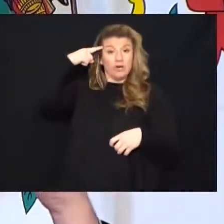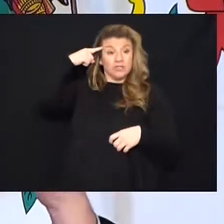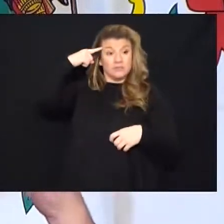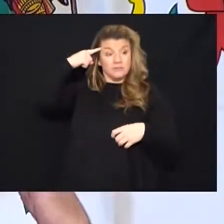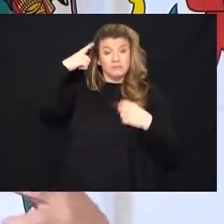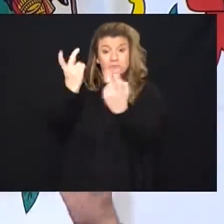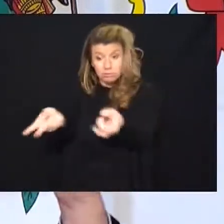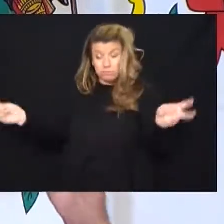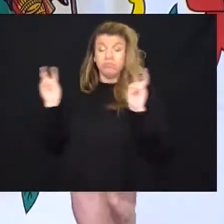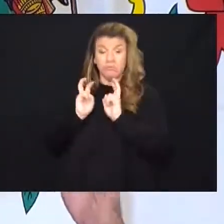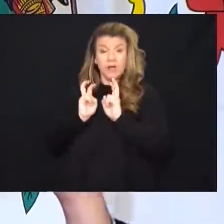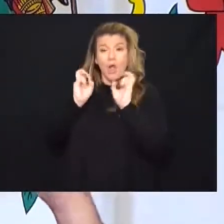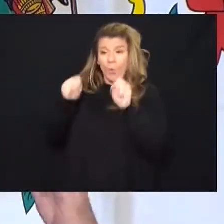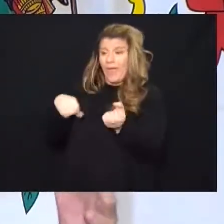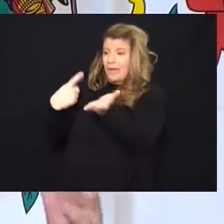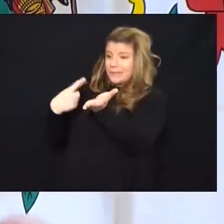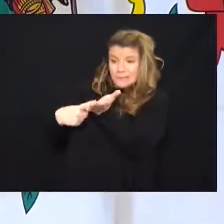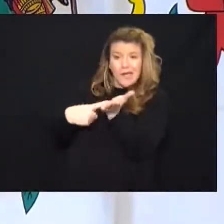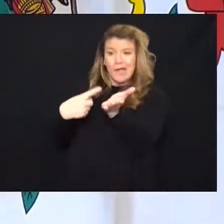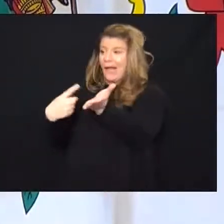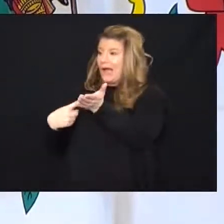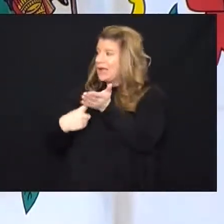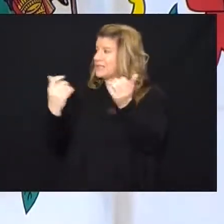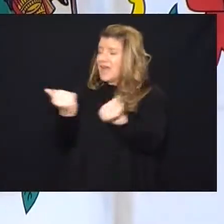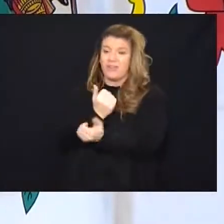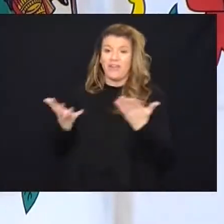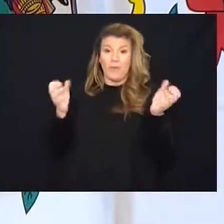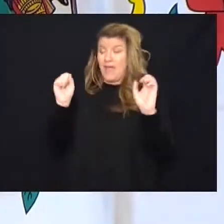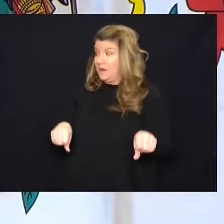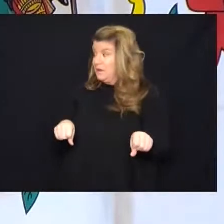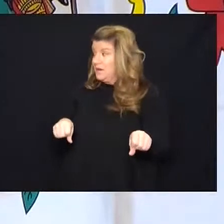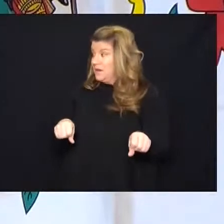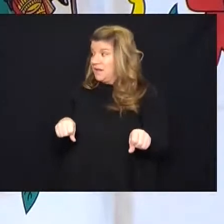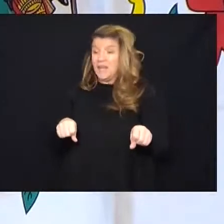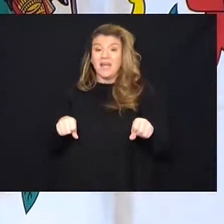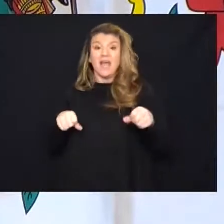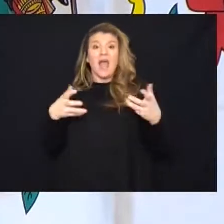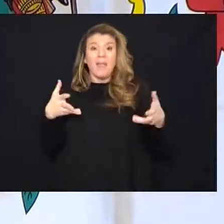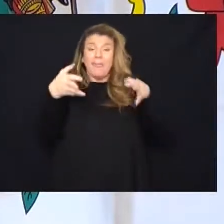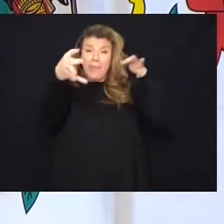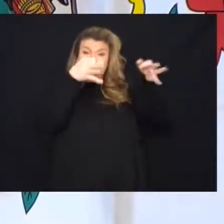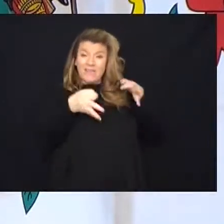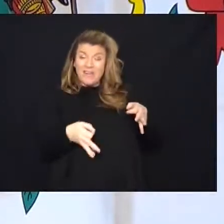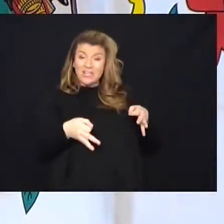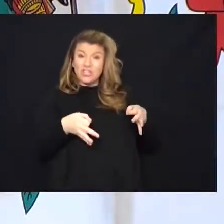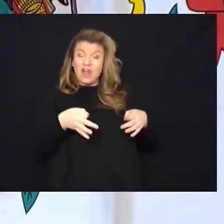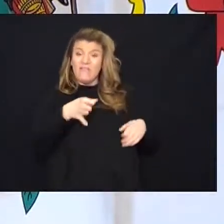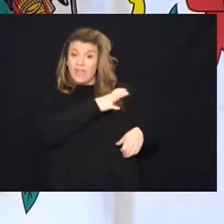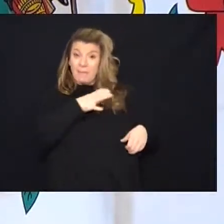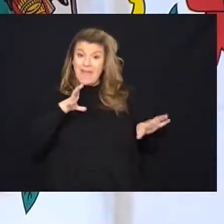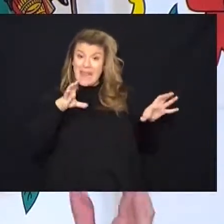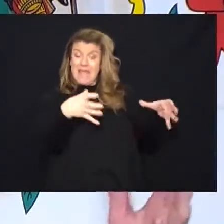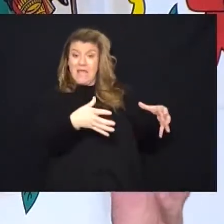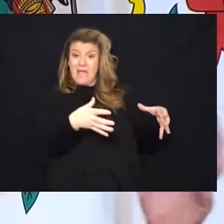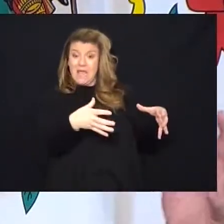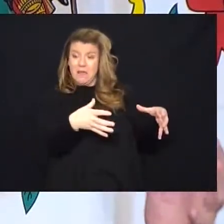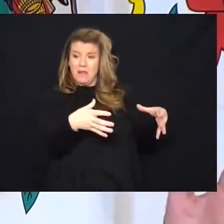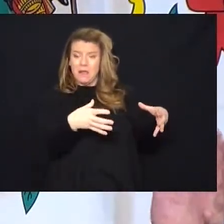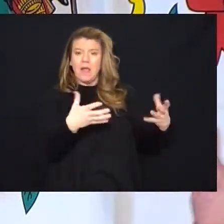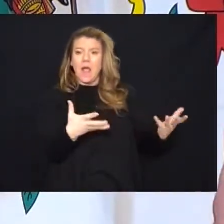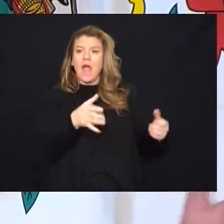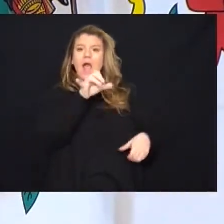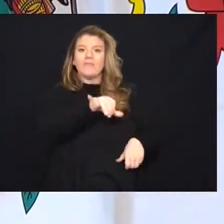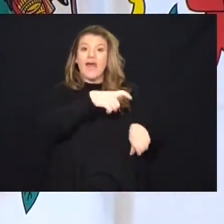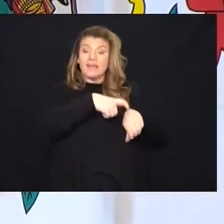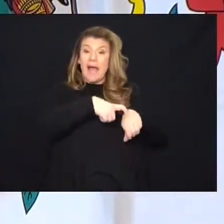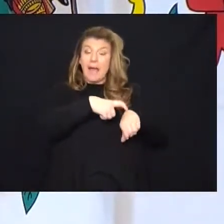we can go through all that. Well, in my opinion, just this. Definition of committee. At times, it's a collection